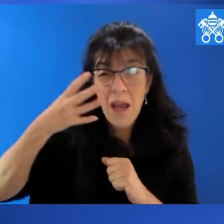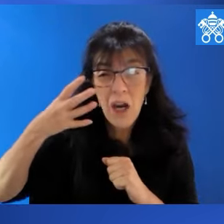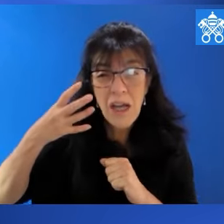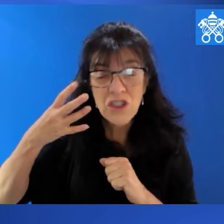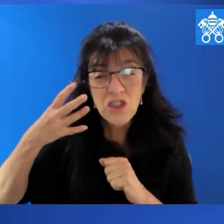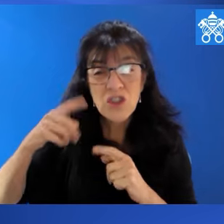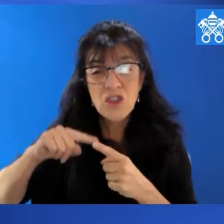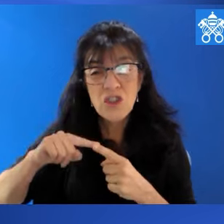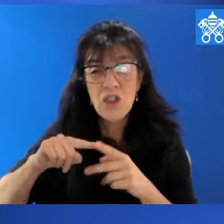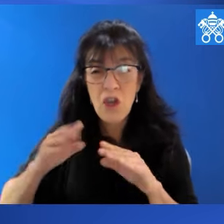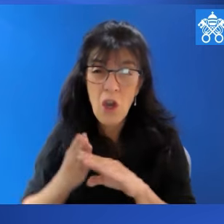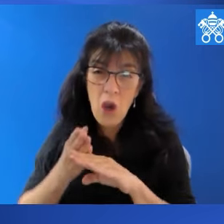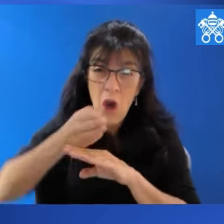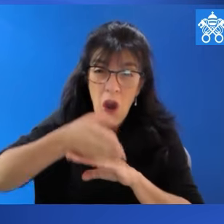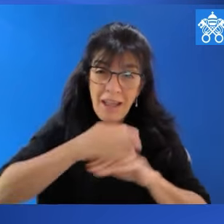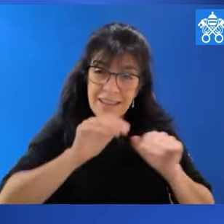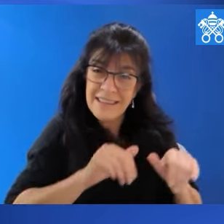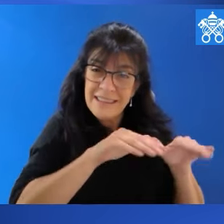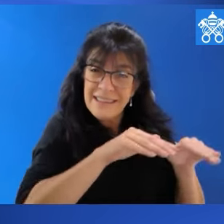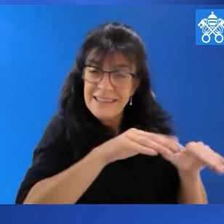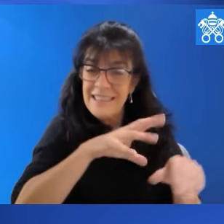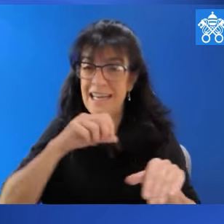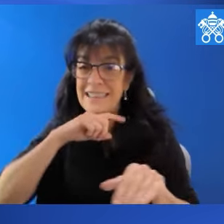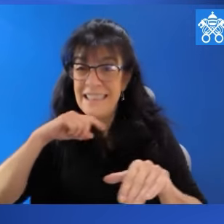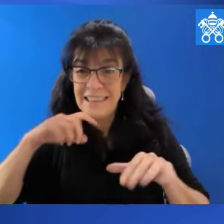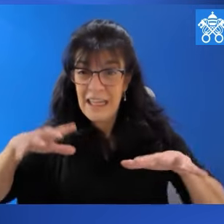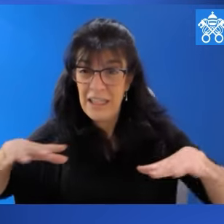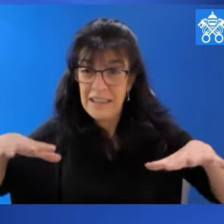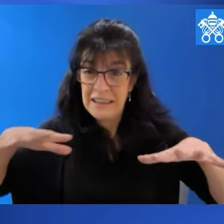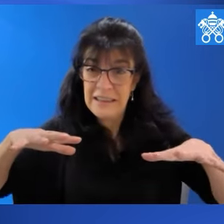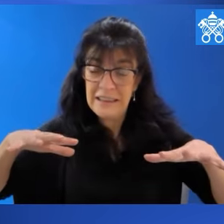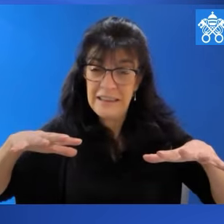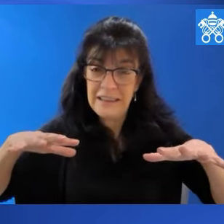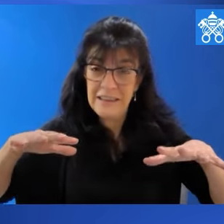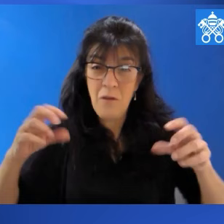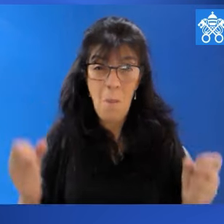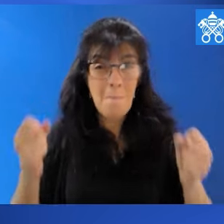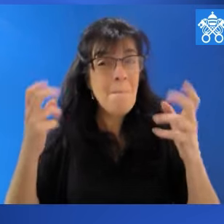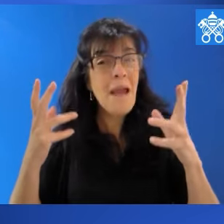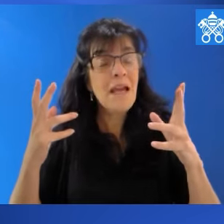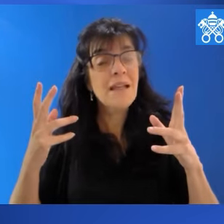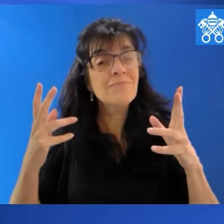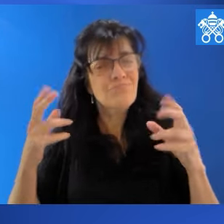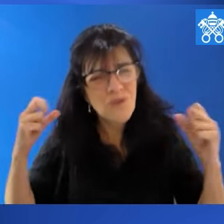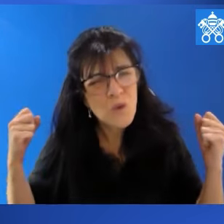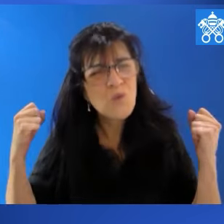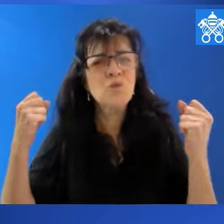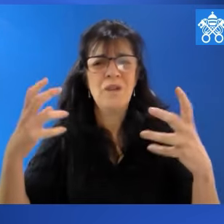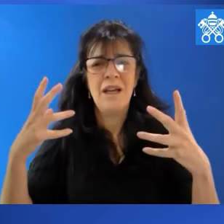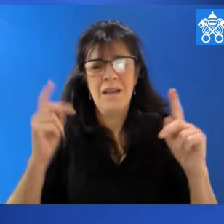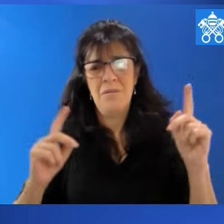marked by crossings of sea and deserts, which for many,